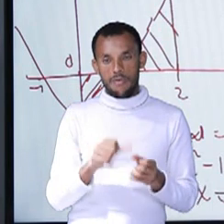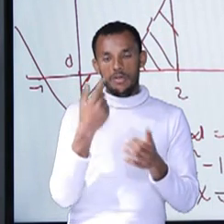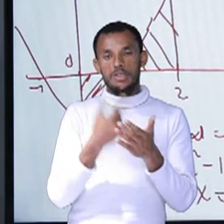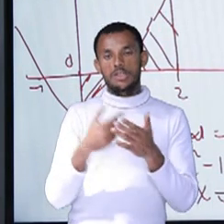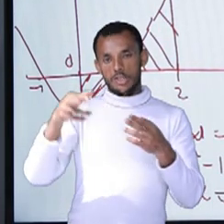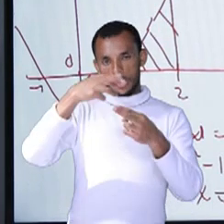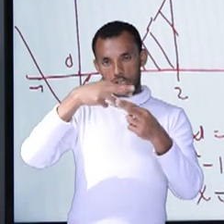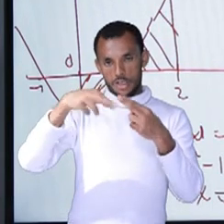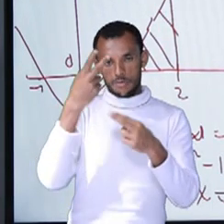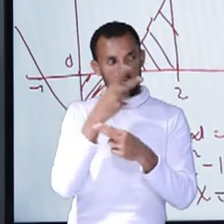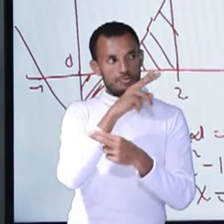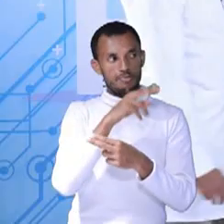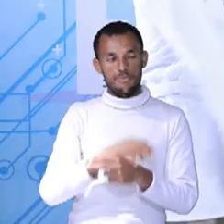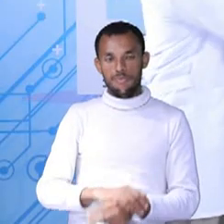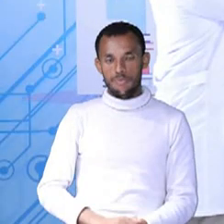region,